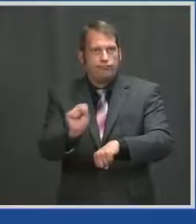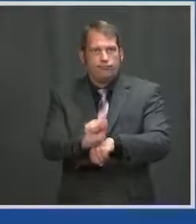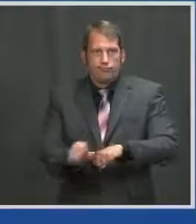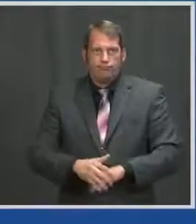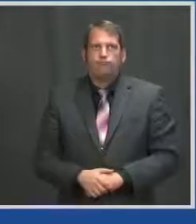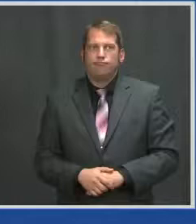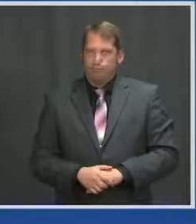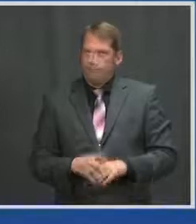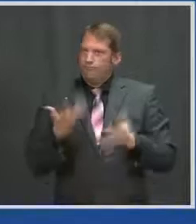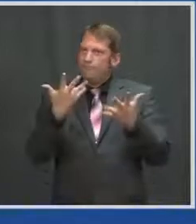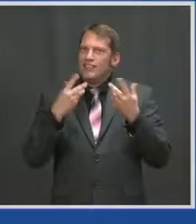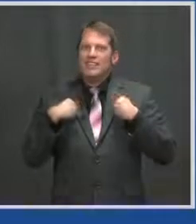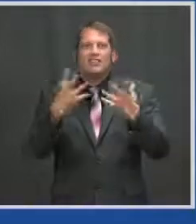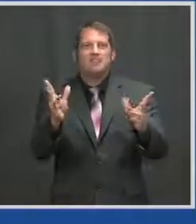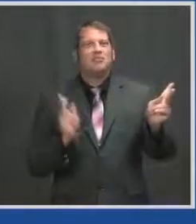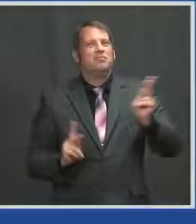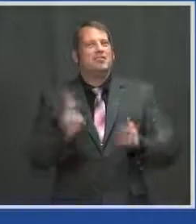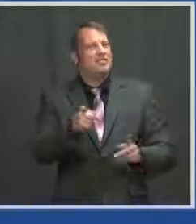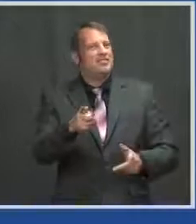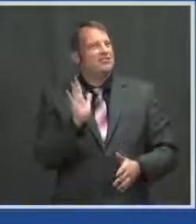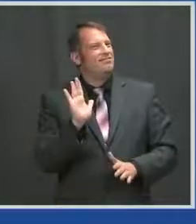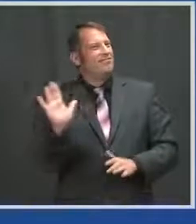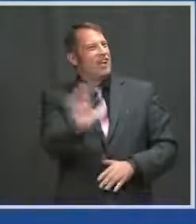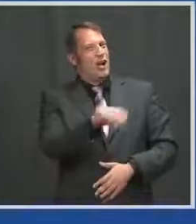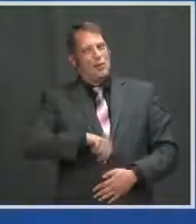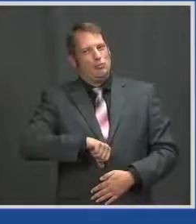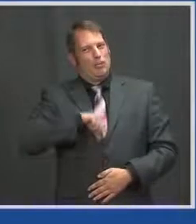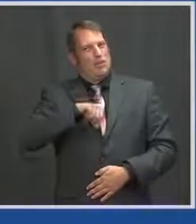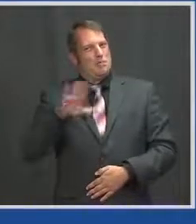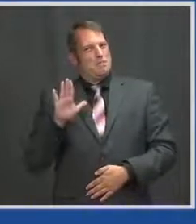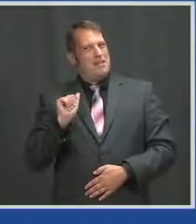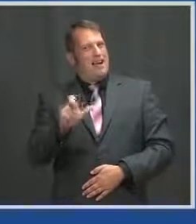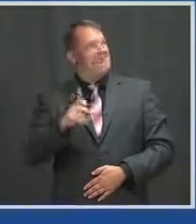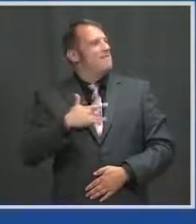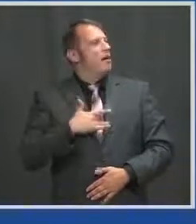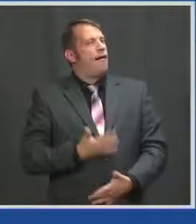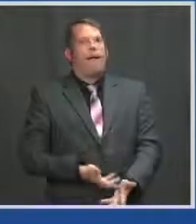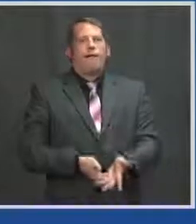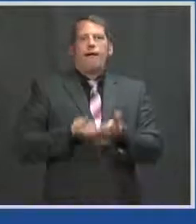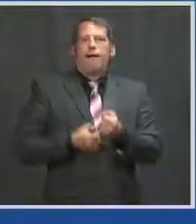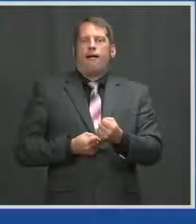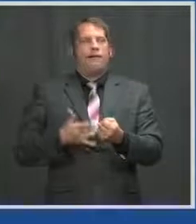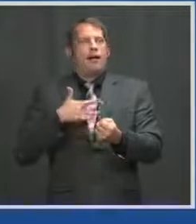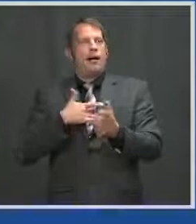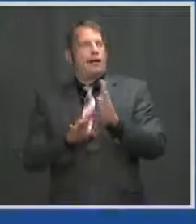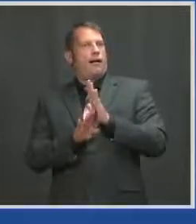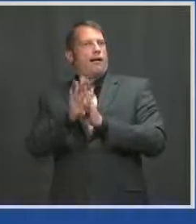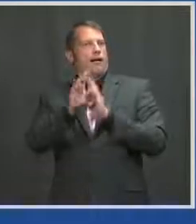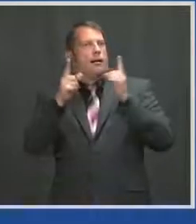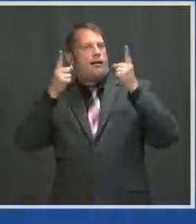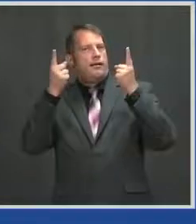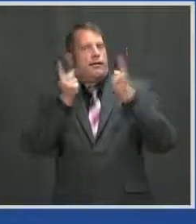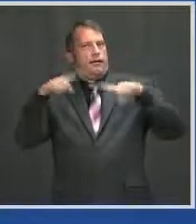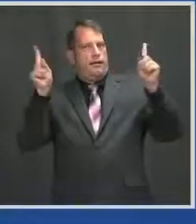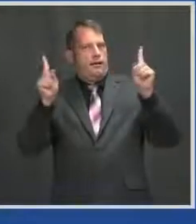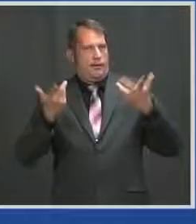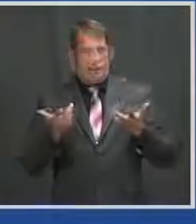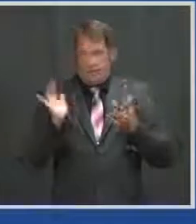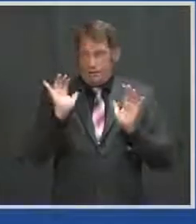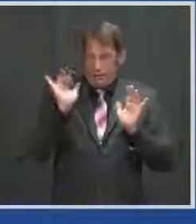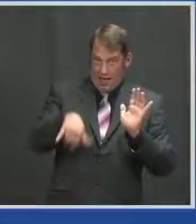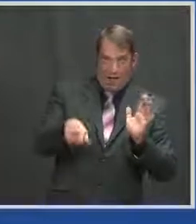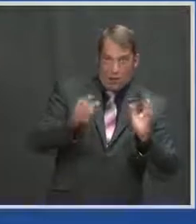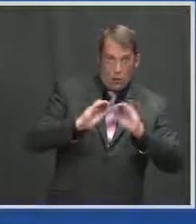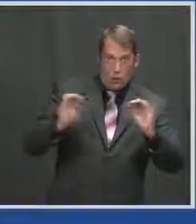I'm confident we can do this because there's nothing beyond the capacity of the American people. I want to thank you. God bless you, and may